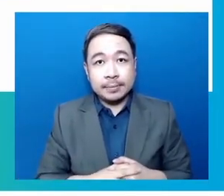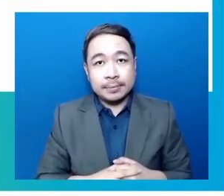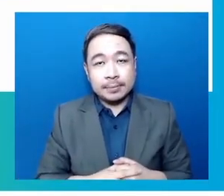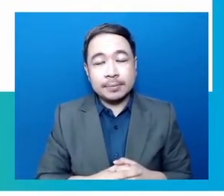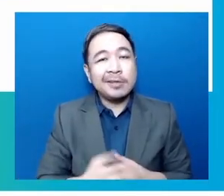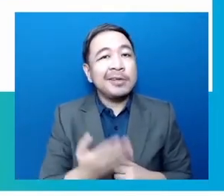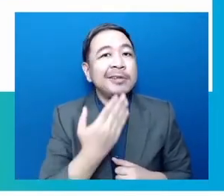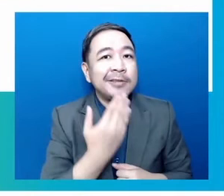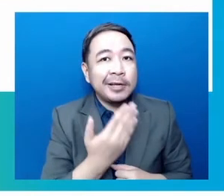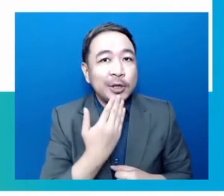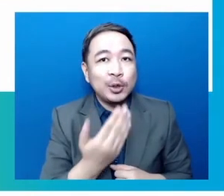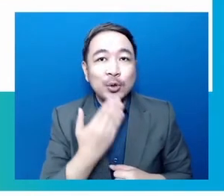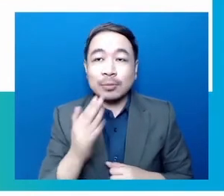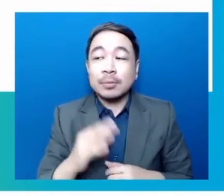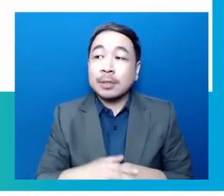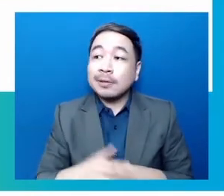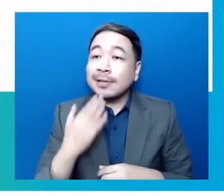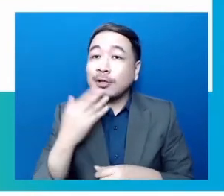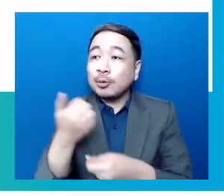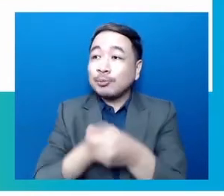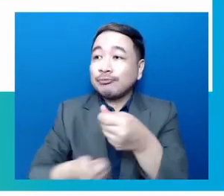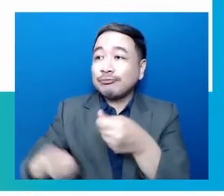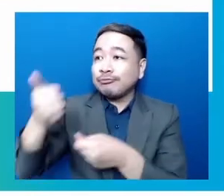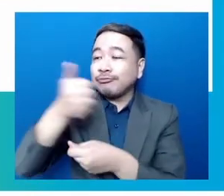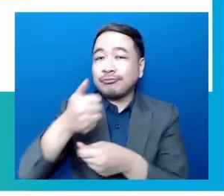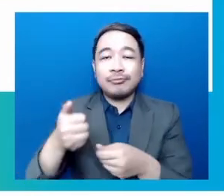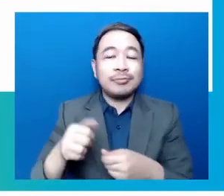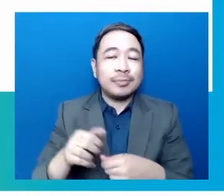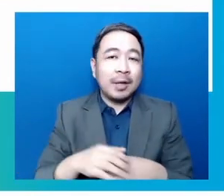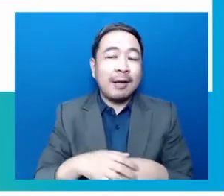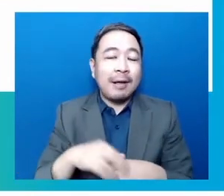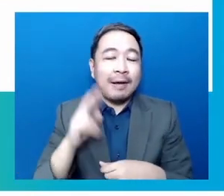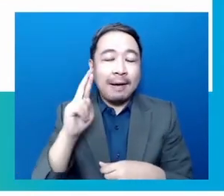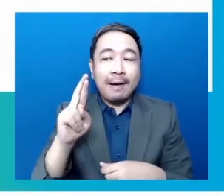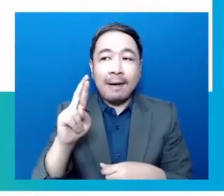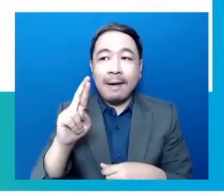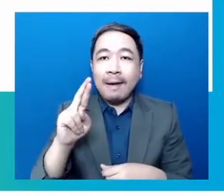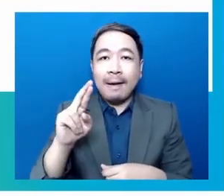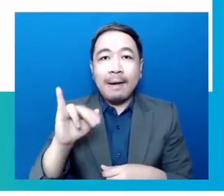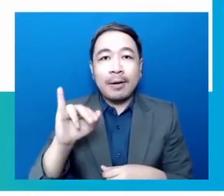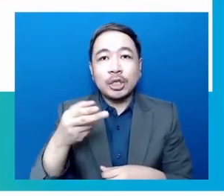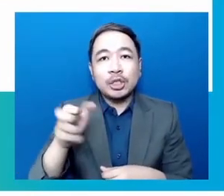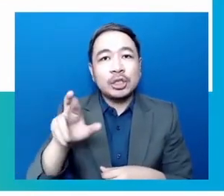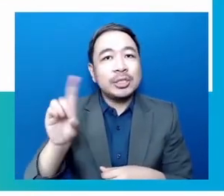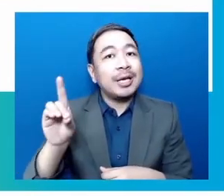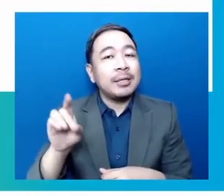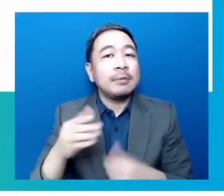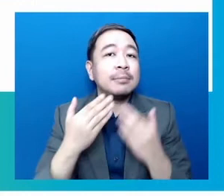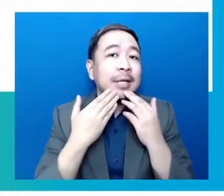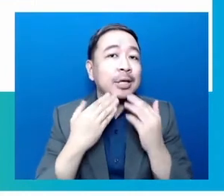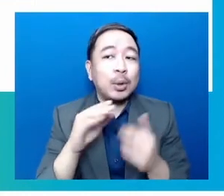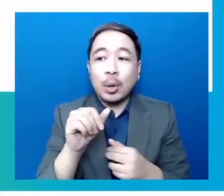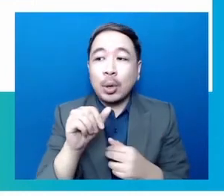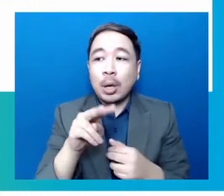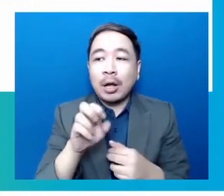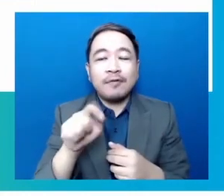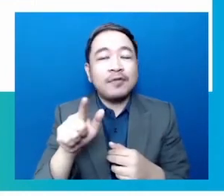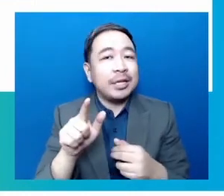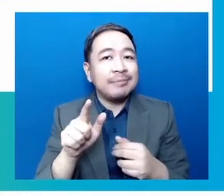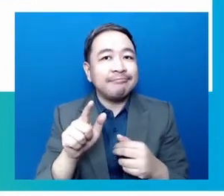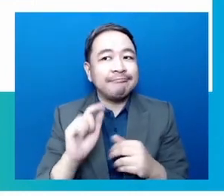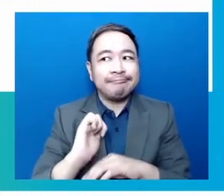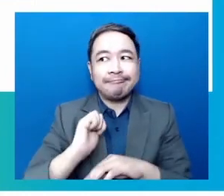Executive Director Mr. Fisher, and thank you, Glenn and Avril, for setting the base of the